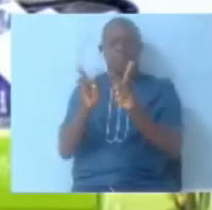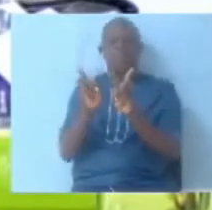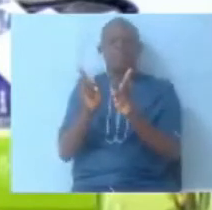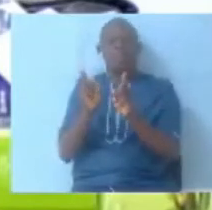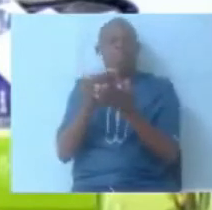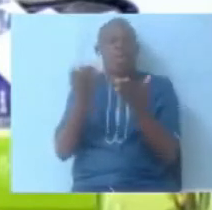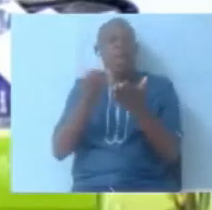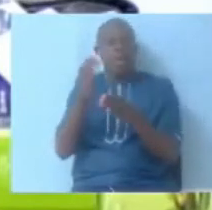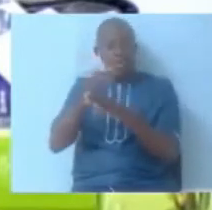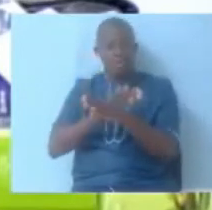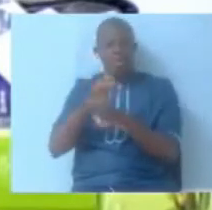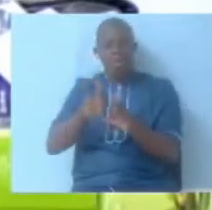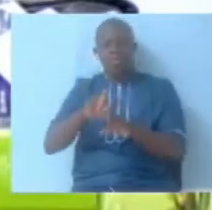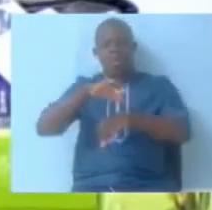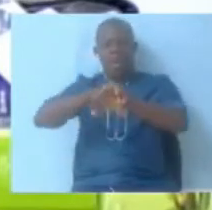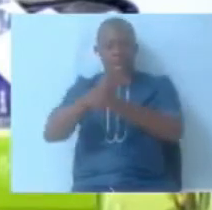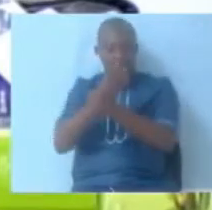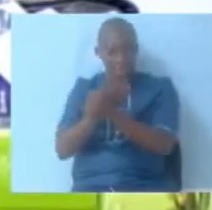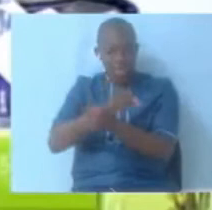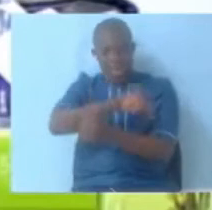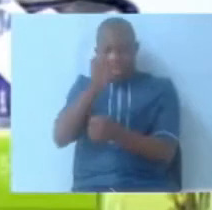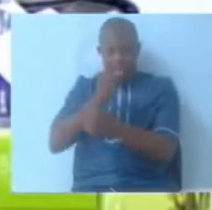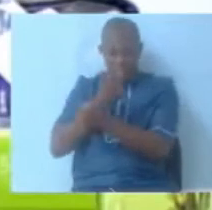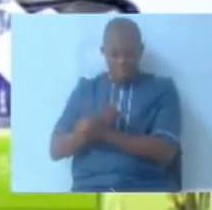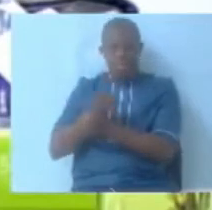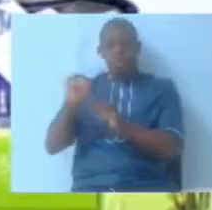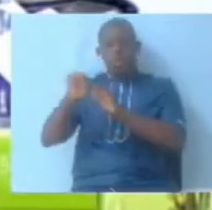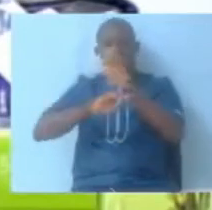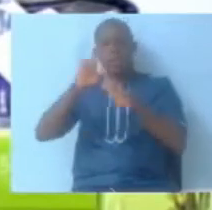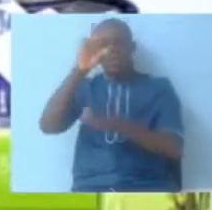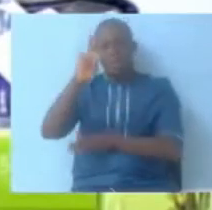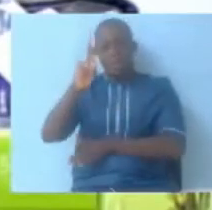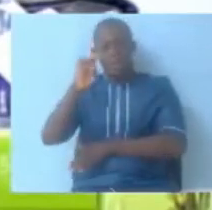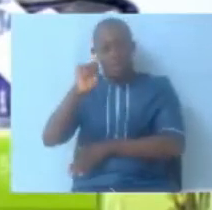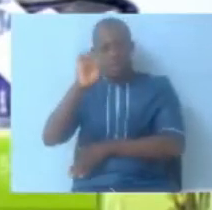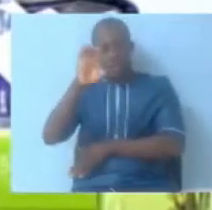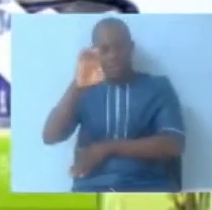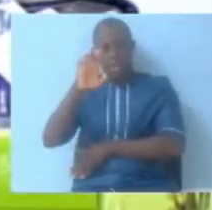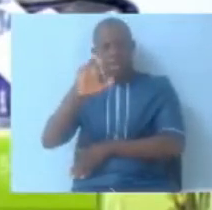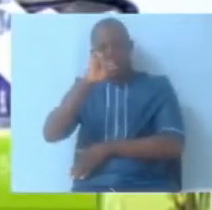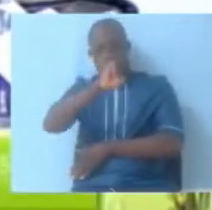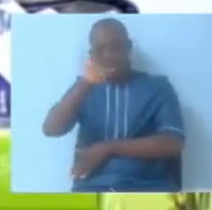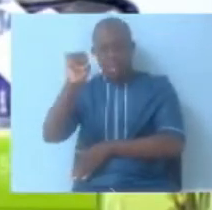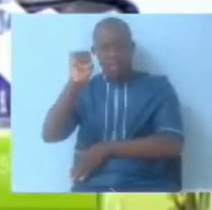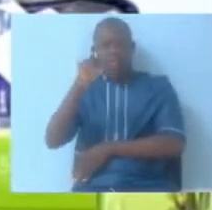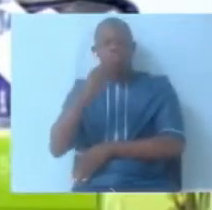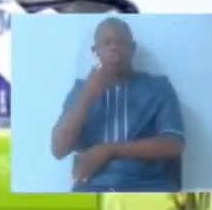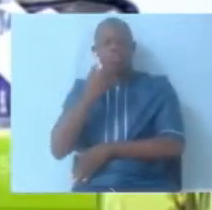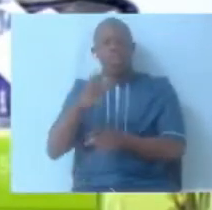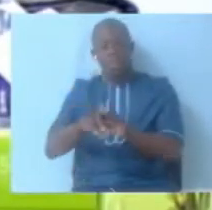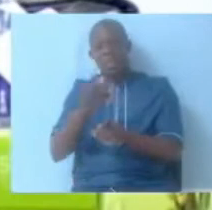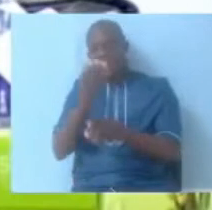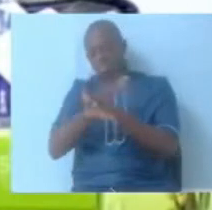arrested and detained under decree number 3 and their names were published as persons who were a security threat to the